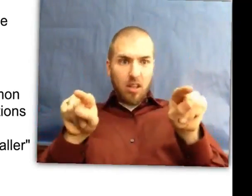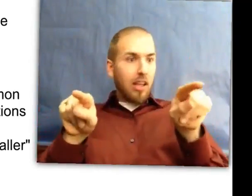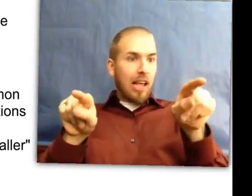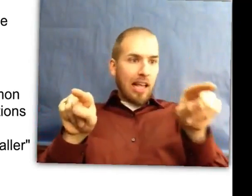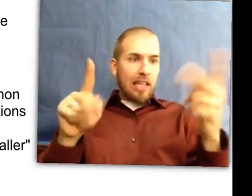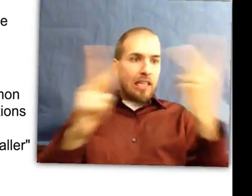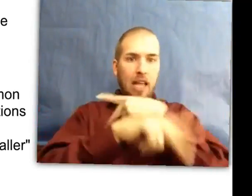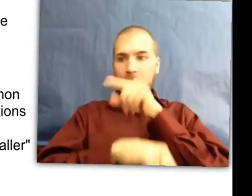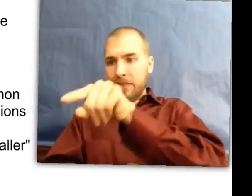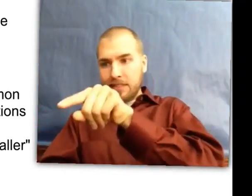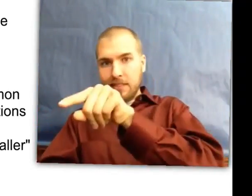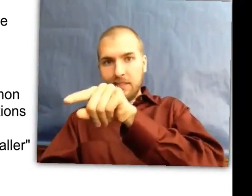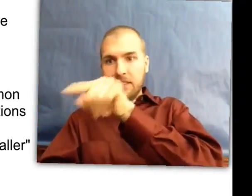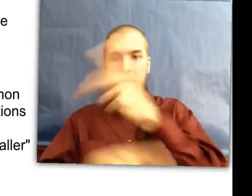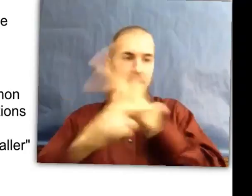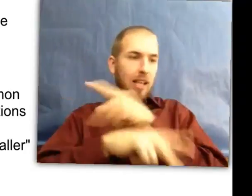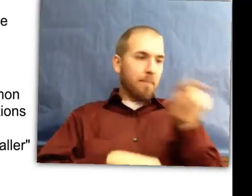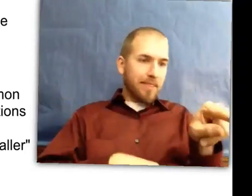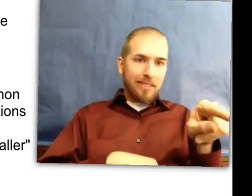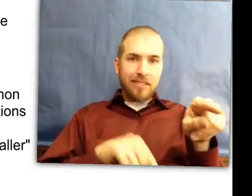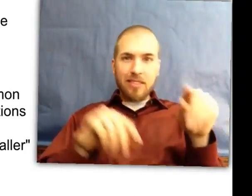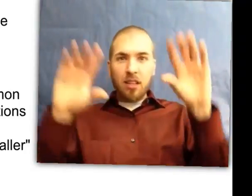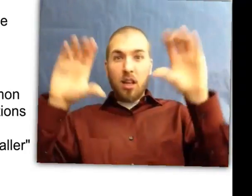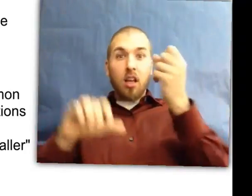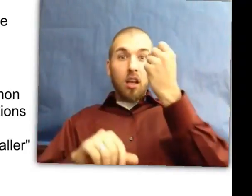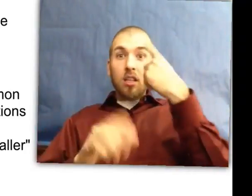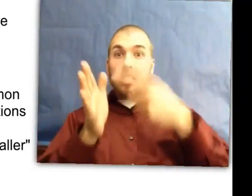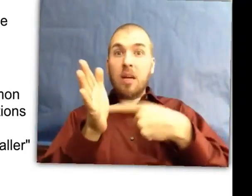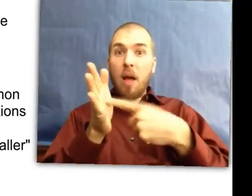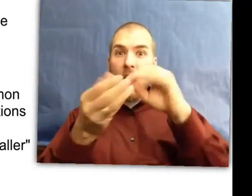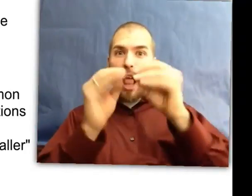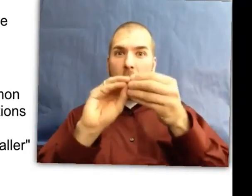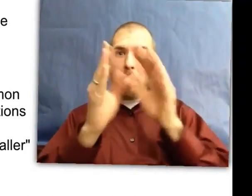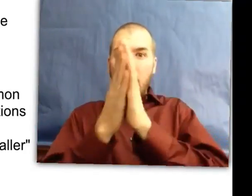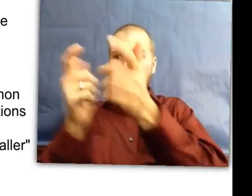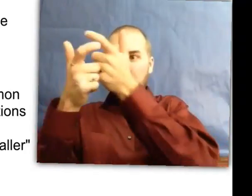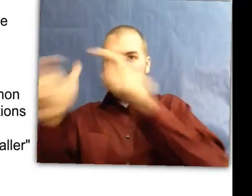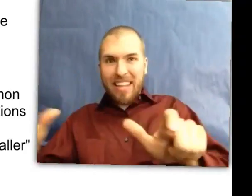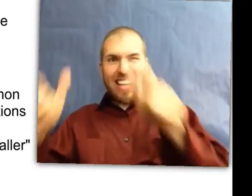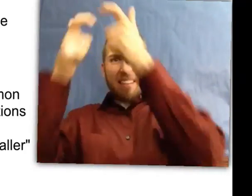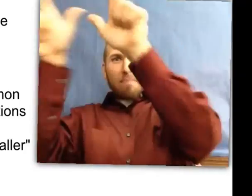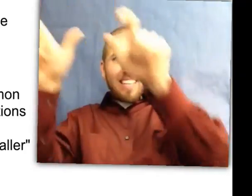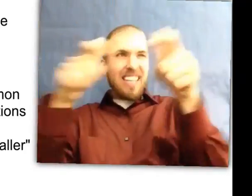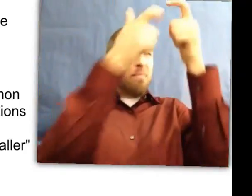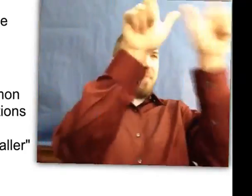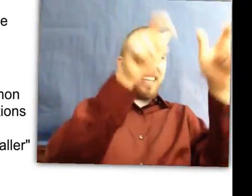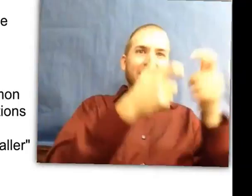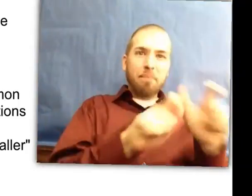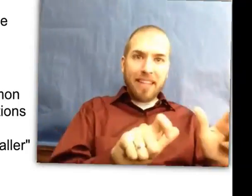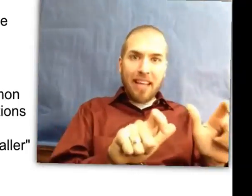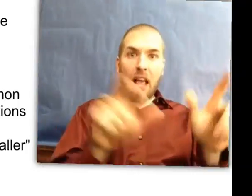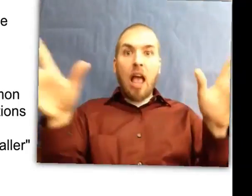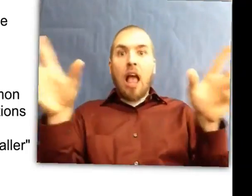denominator, you have to figure out a way to make them equal in order to multiply or divide the fraction.